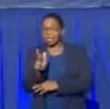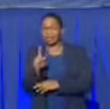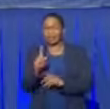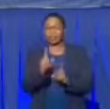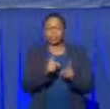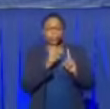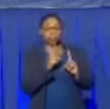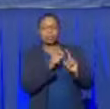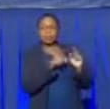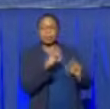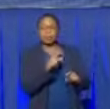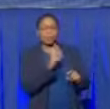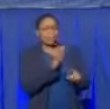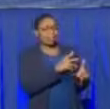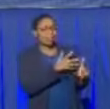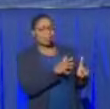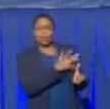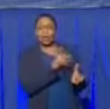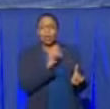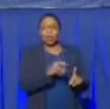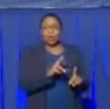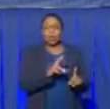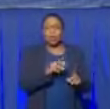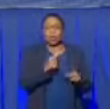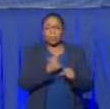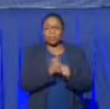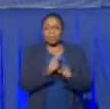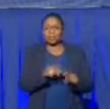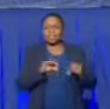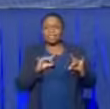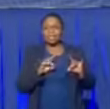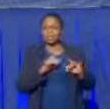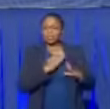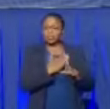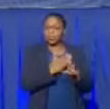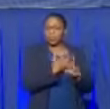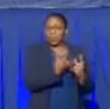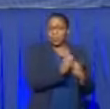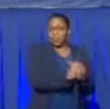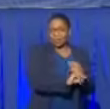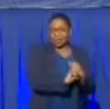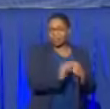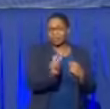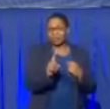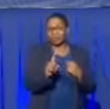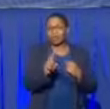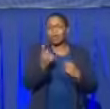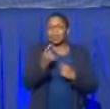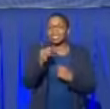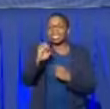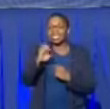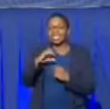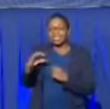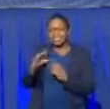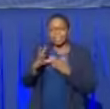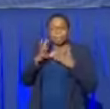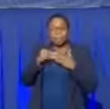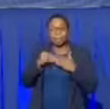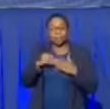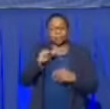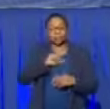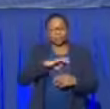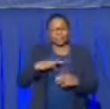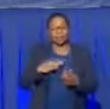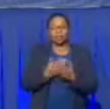representative of a party has authority to gain access to the facilities of the Electoral Commission or